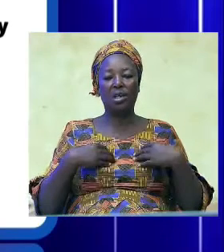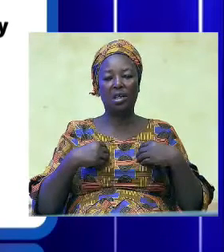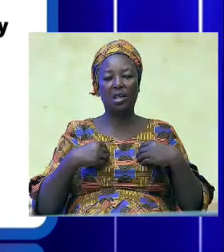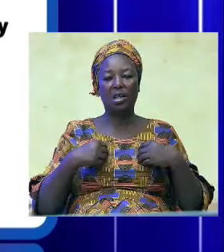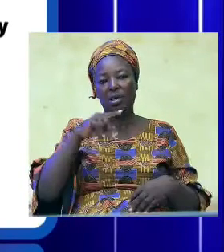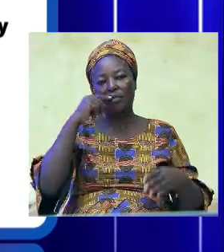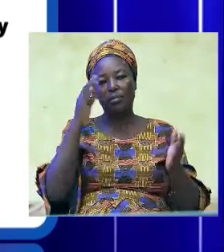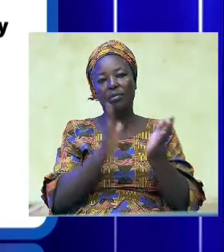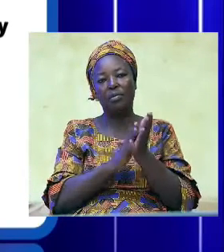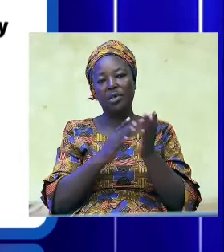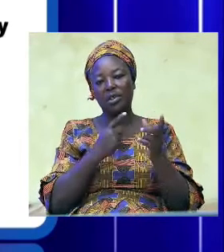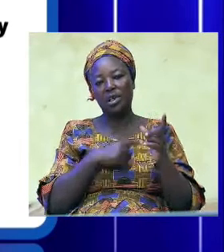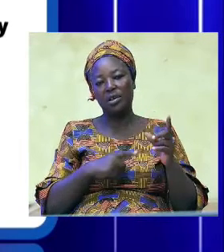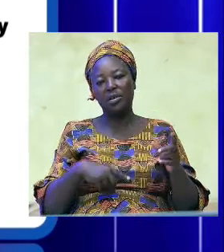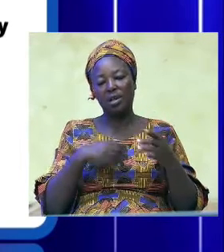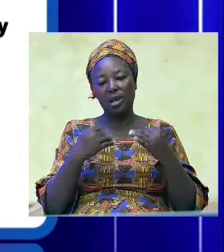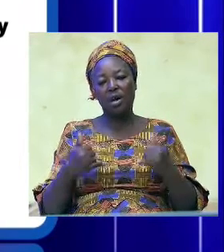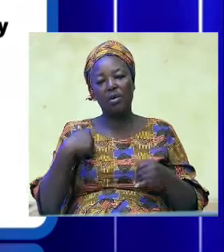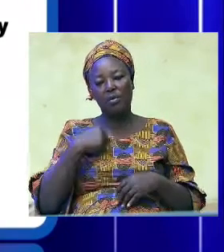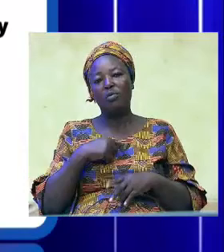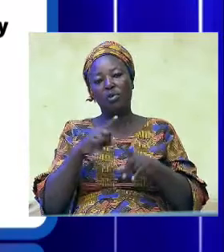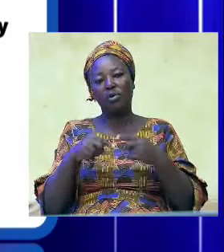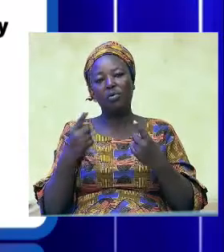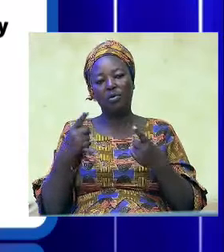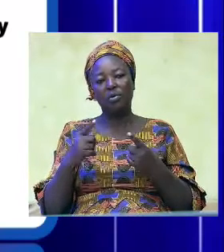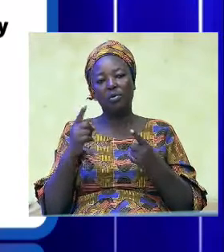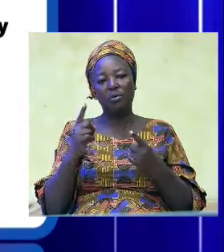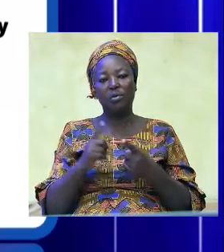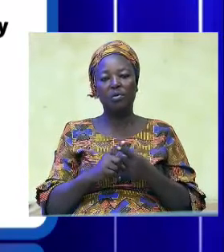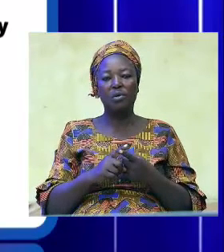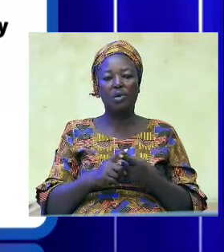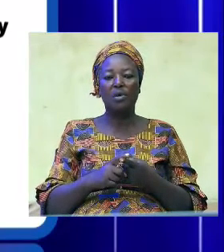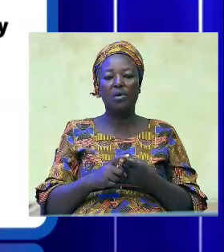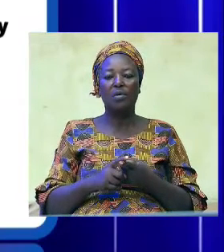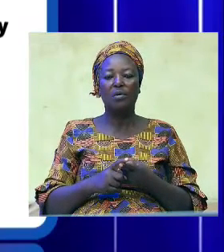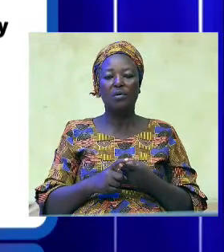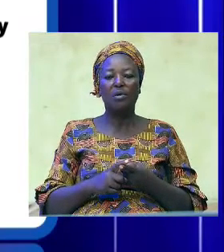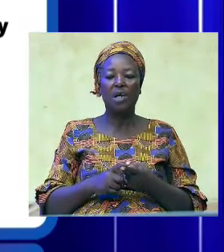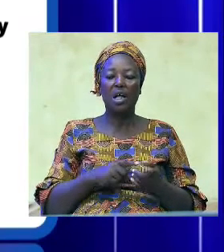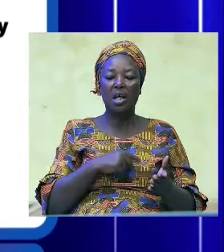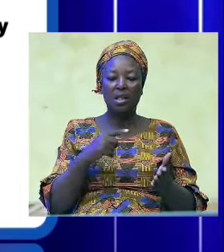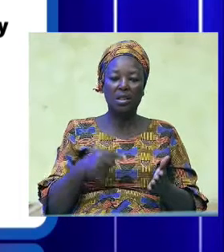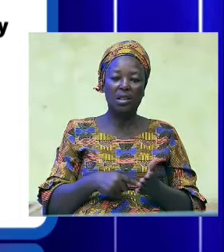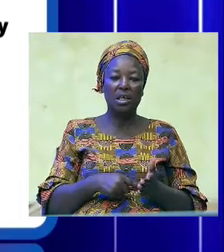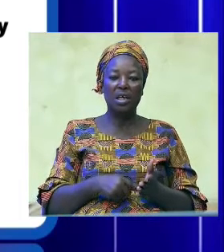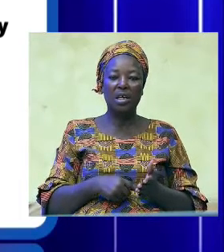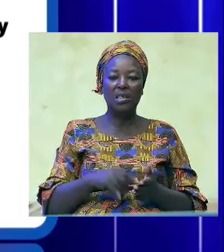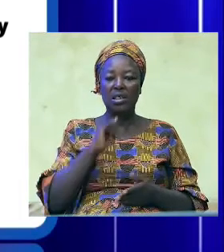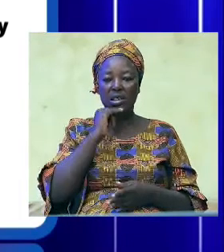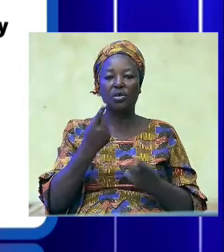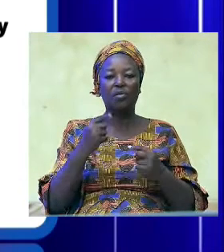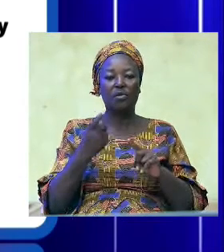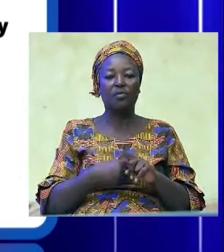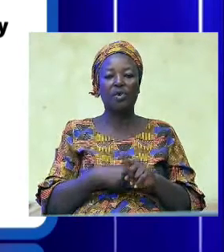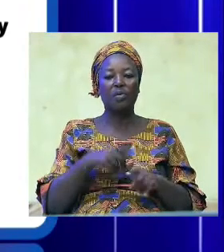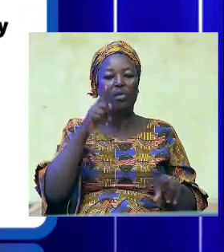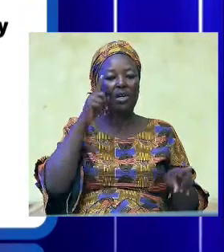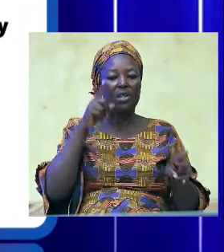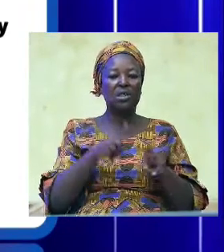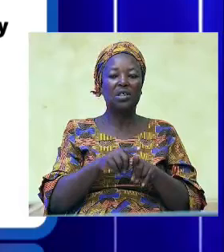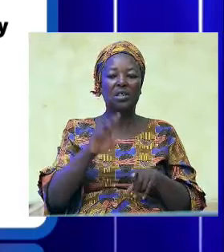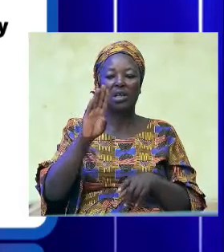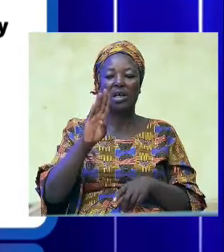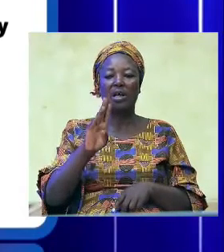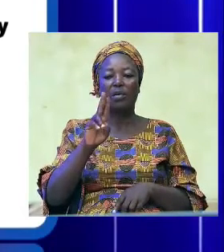gone. Praise the Lord. And now we go all the way again from online. This